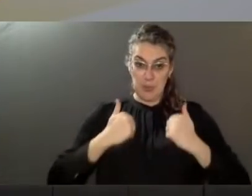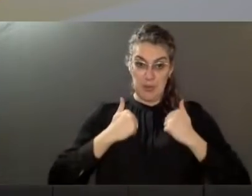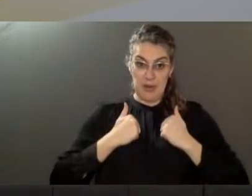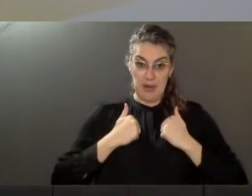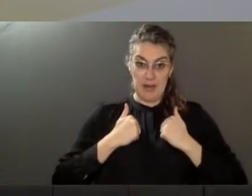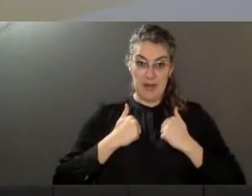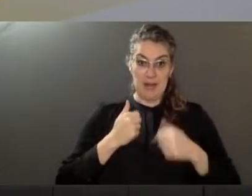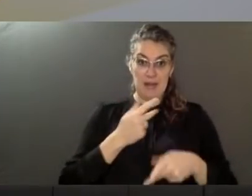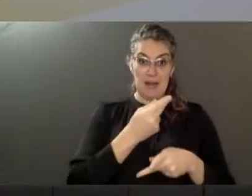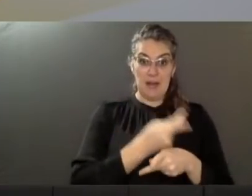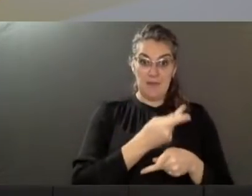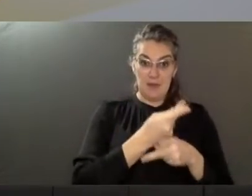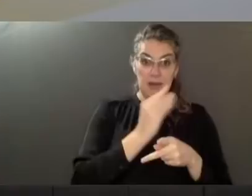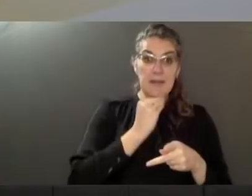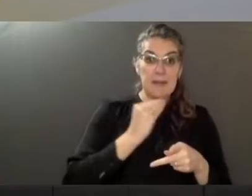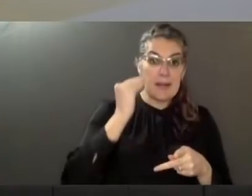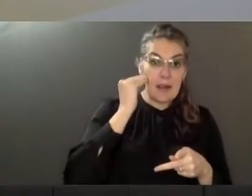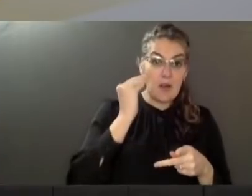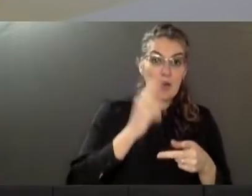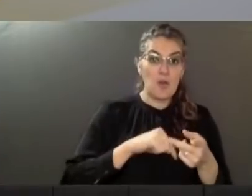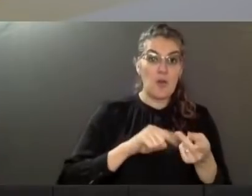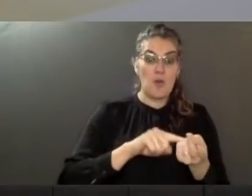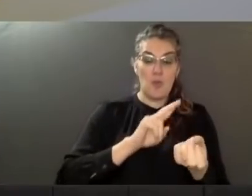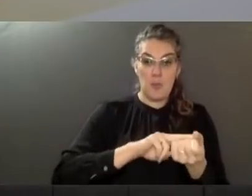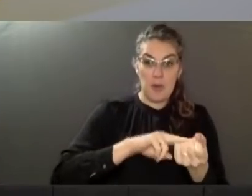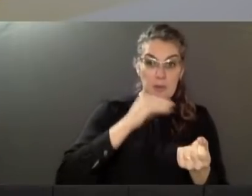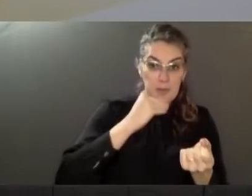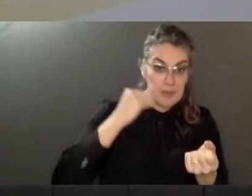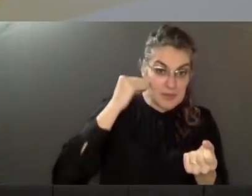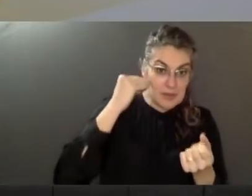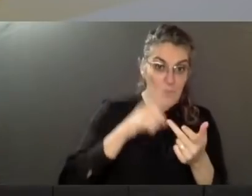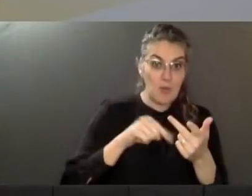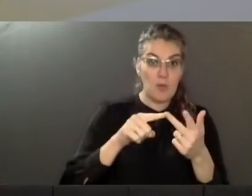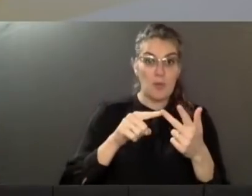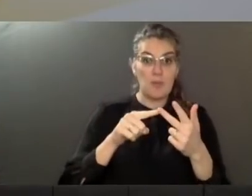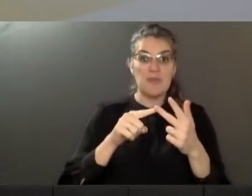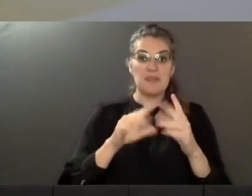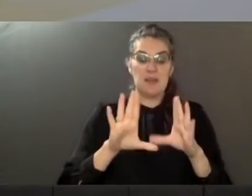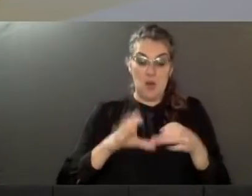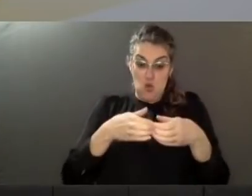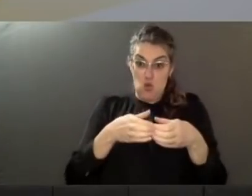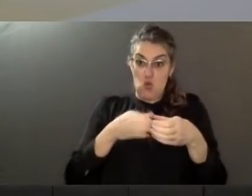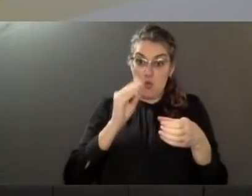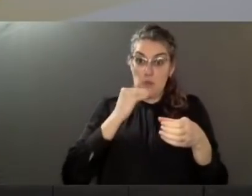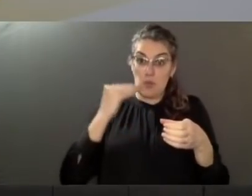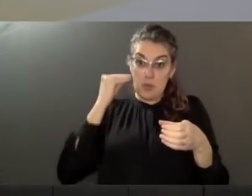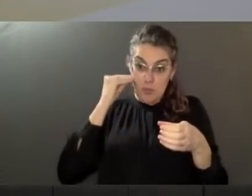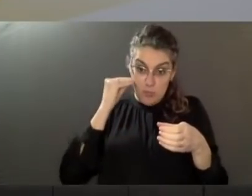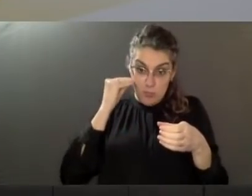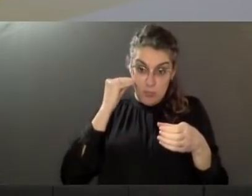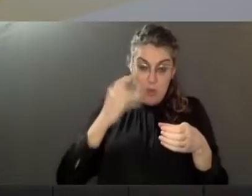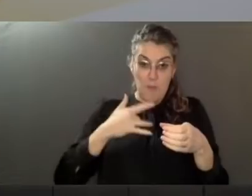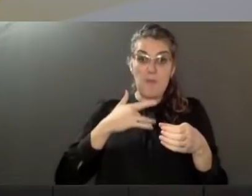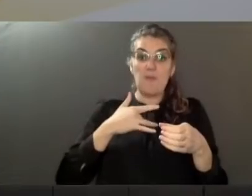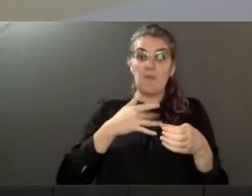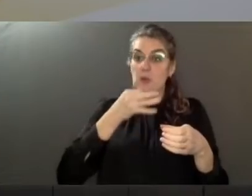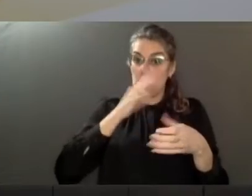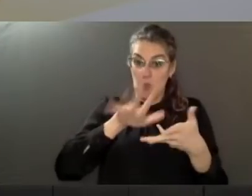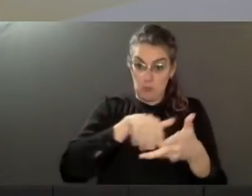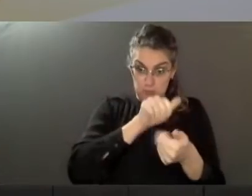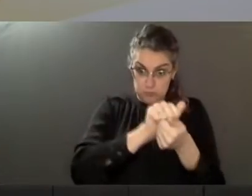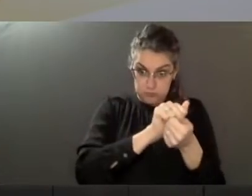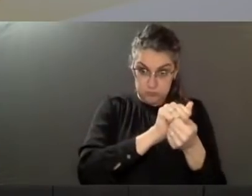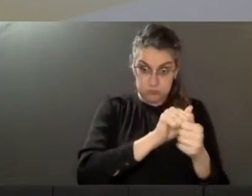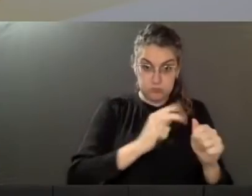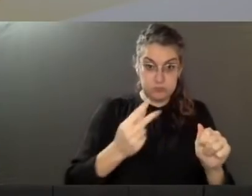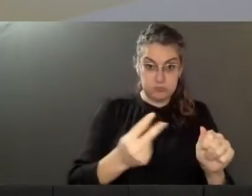workers who provide direct patient care, will be fully vaccinated. We actually plan to expedite the process to immunize certain high-risk groups before